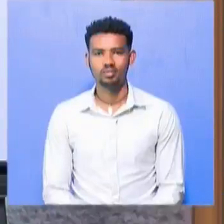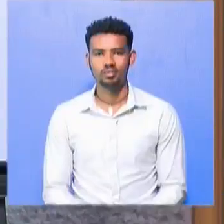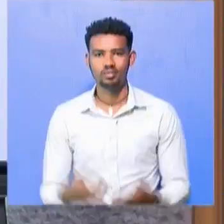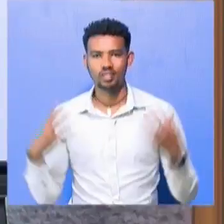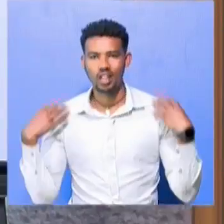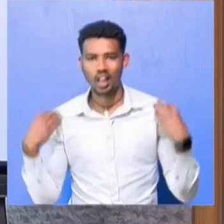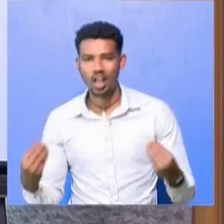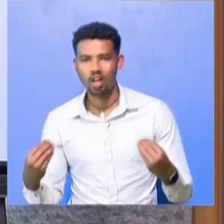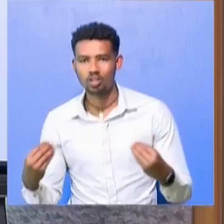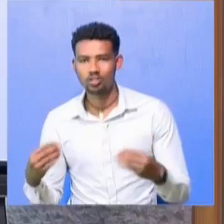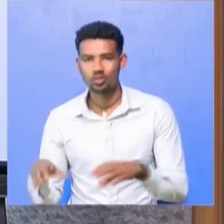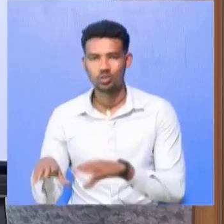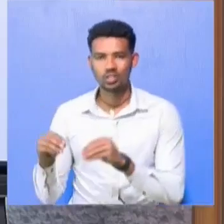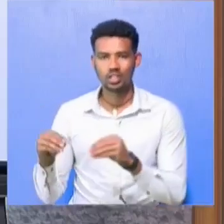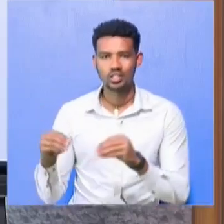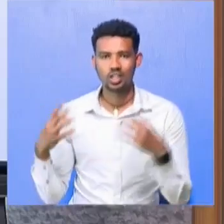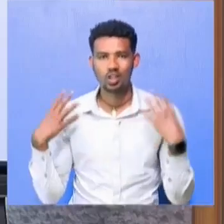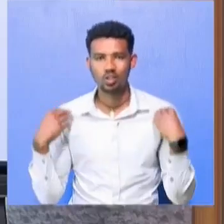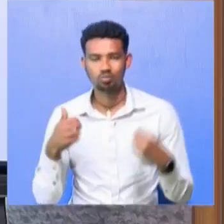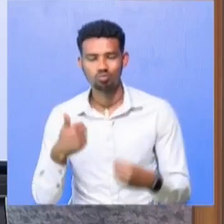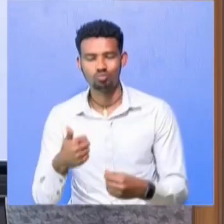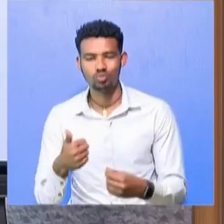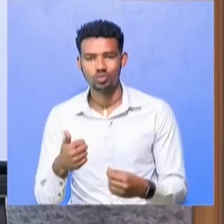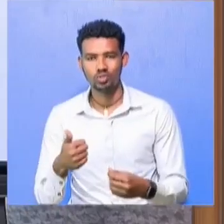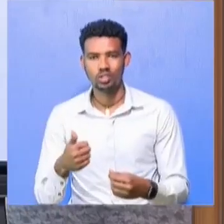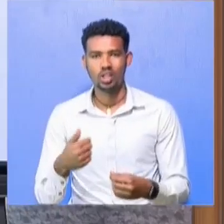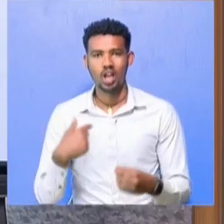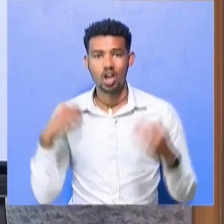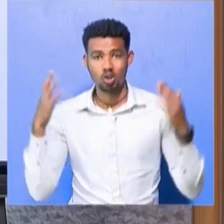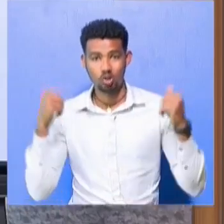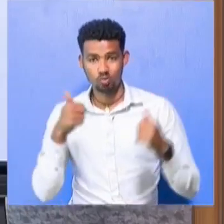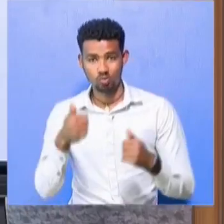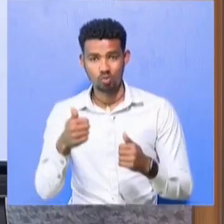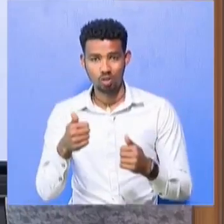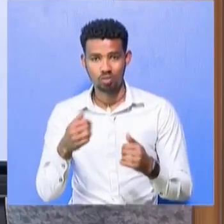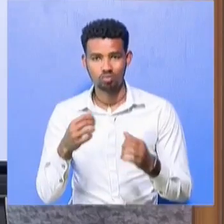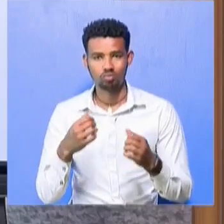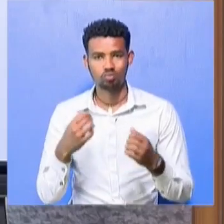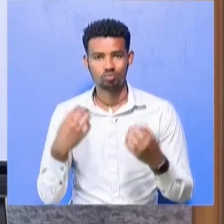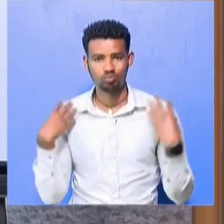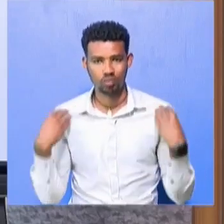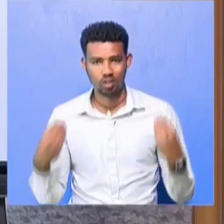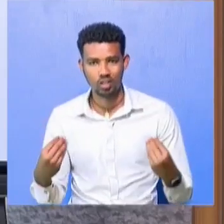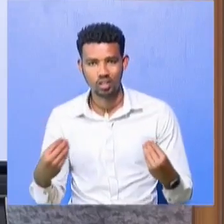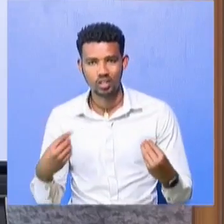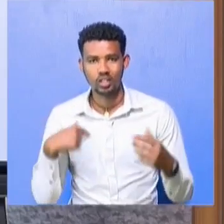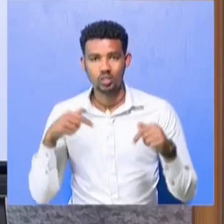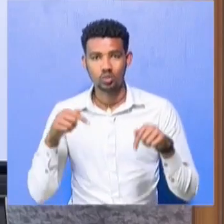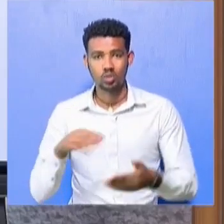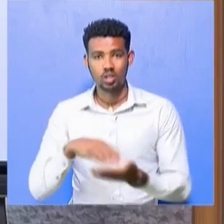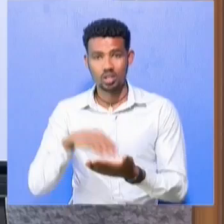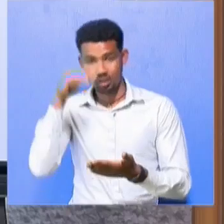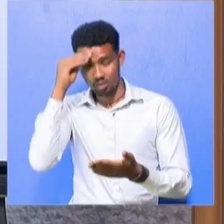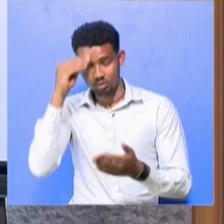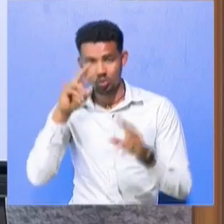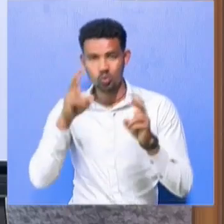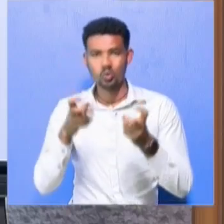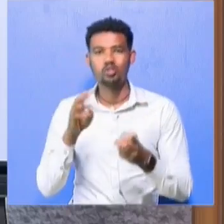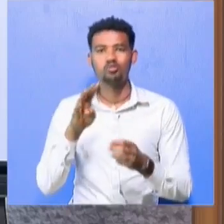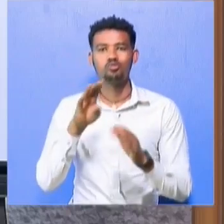Hello, students. How have you been? I hope you are doing well. Our lesson topic for today, that is Unit